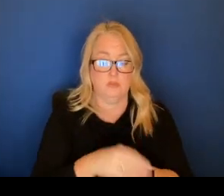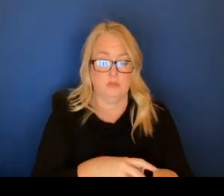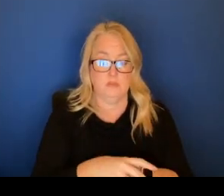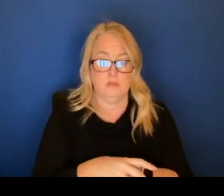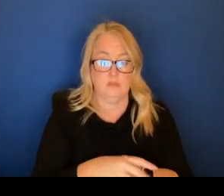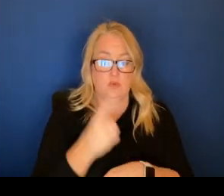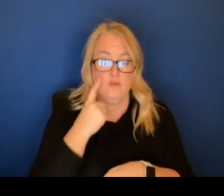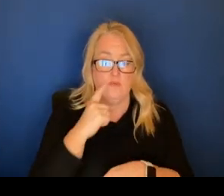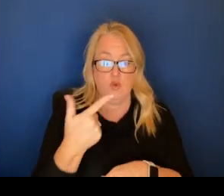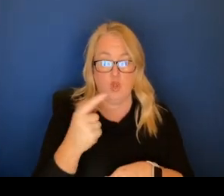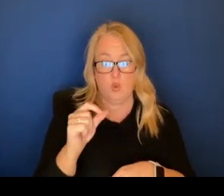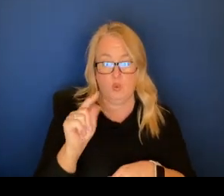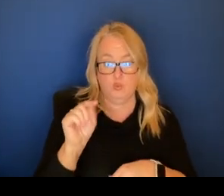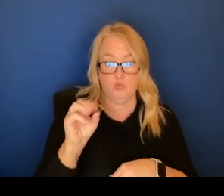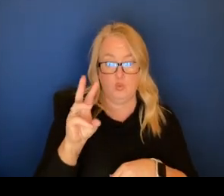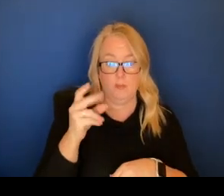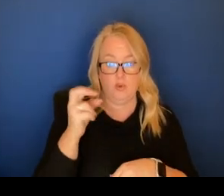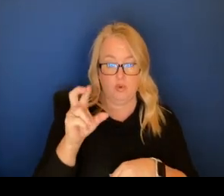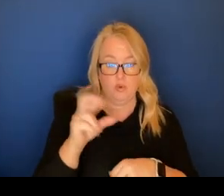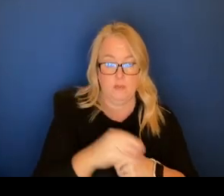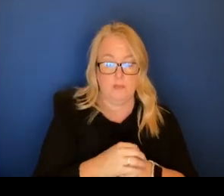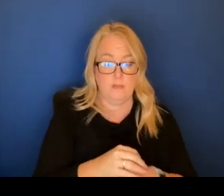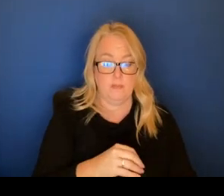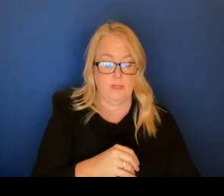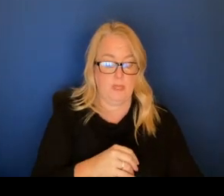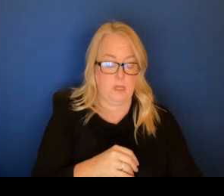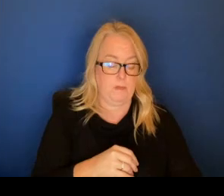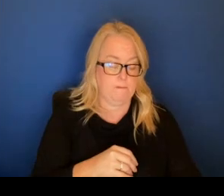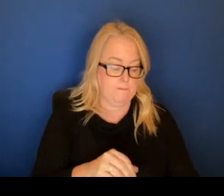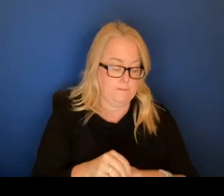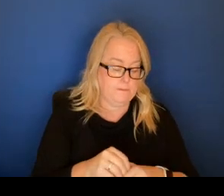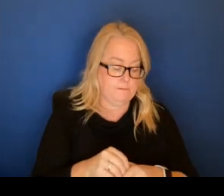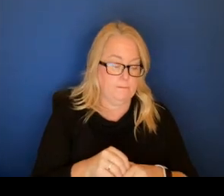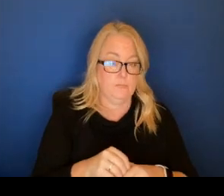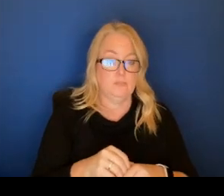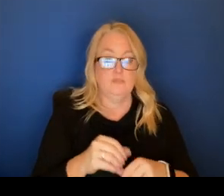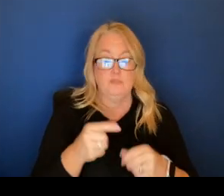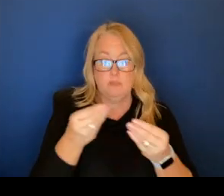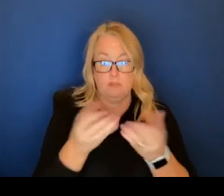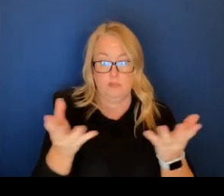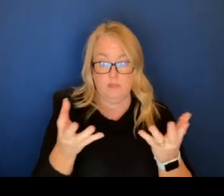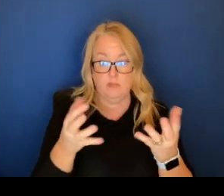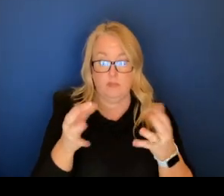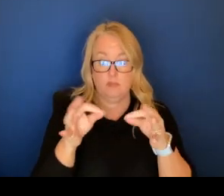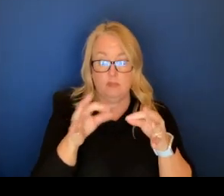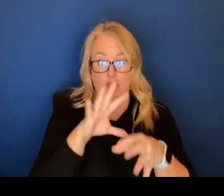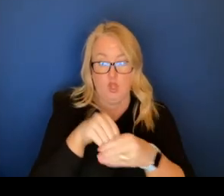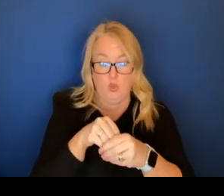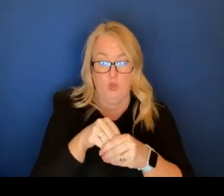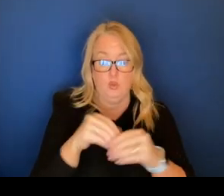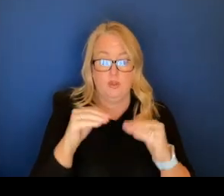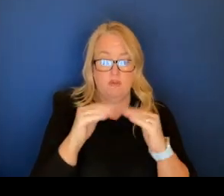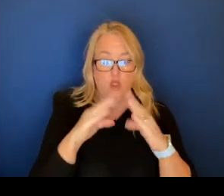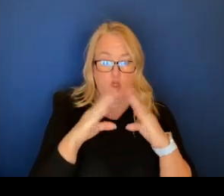of the GoToWebinar control panel. These handouts include the Fair